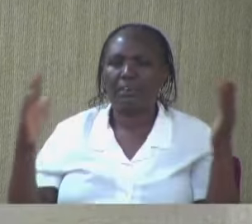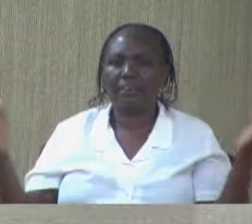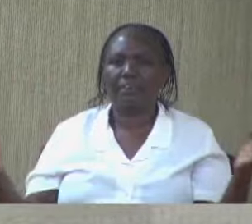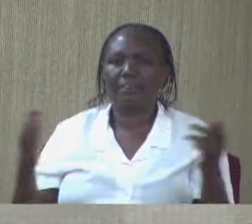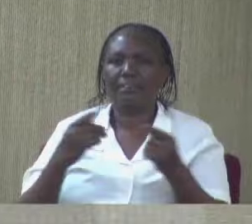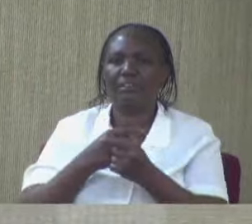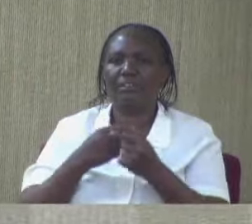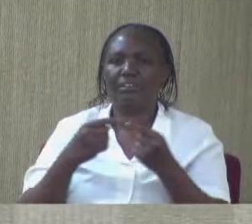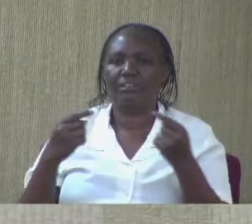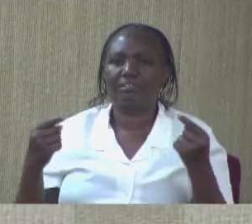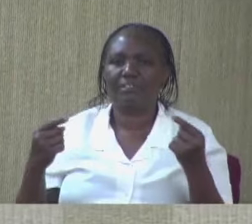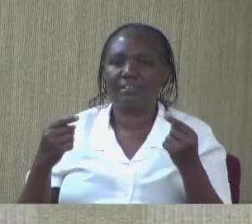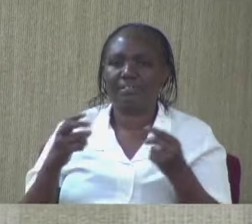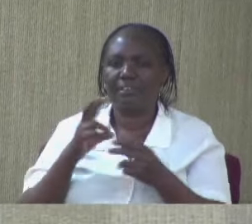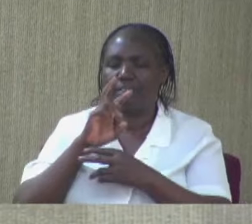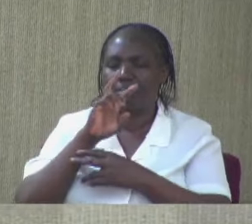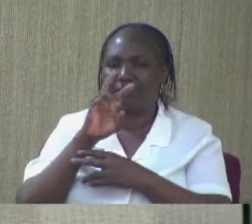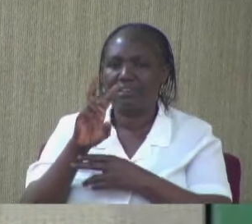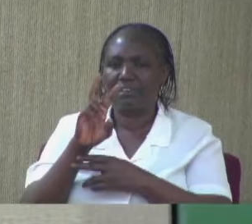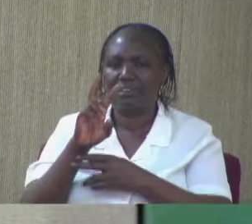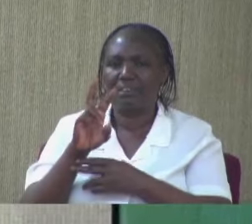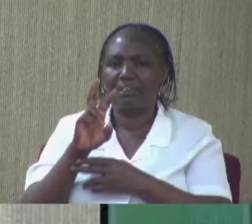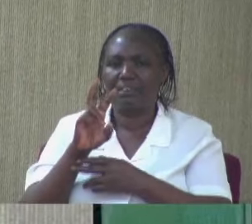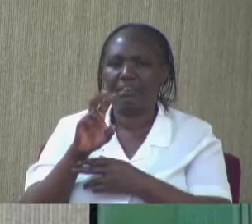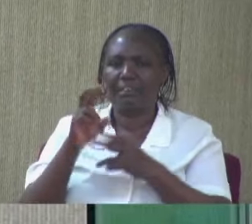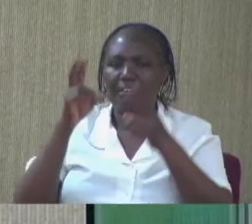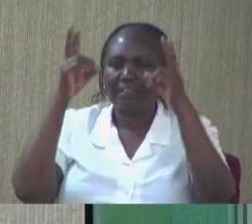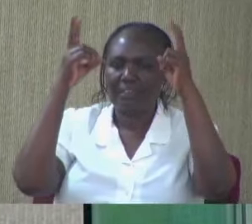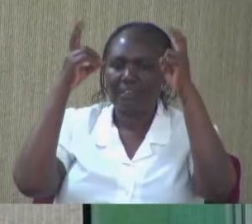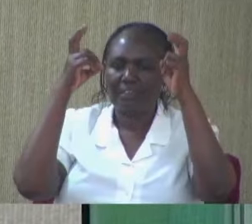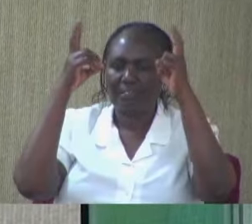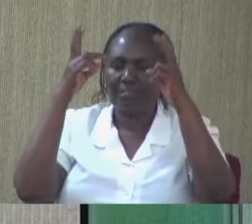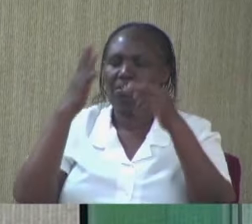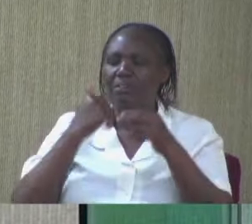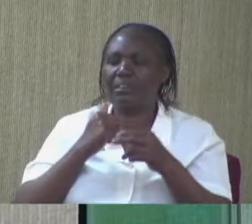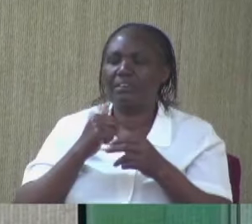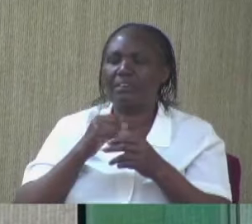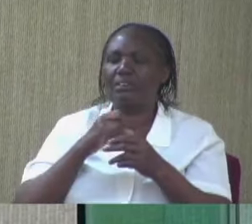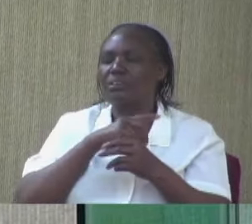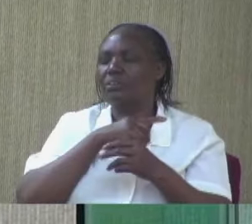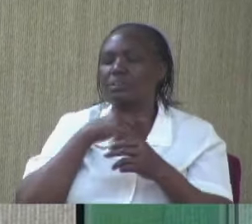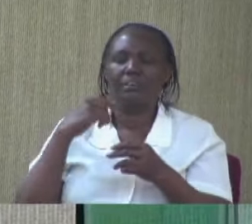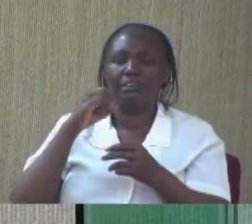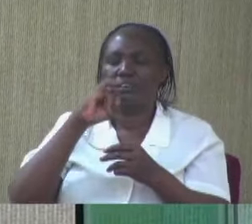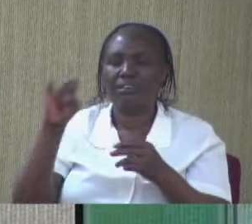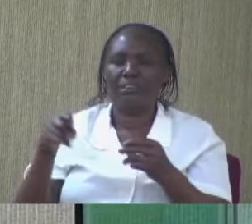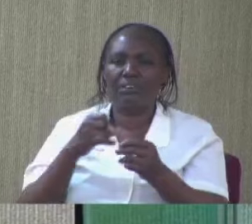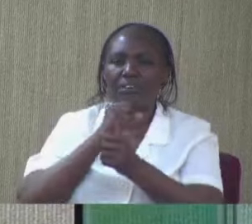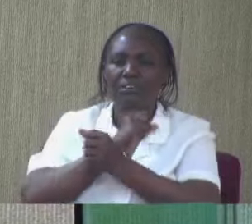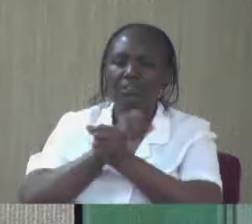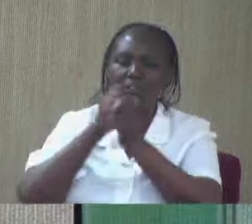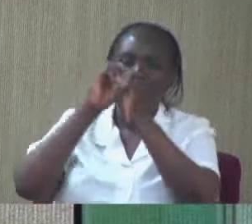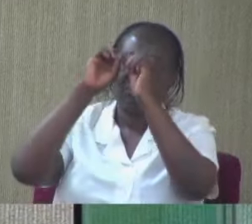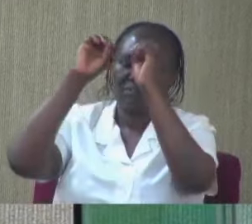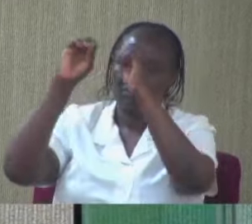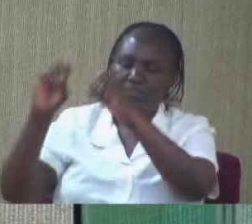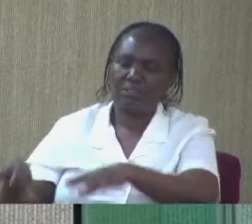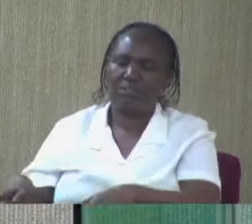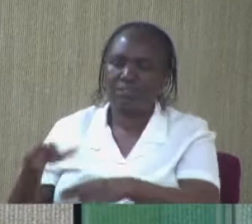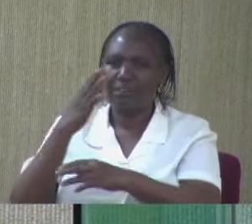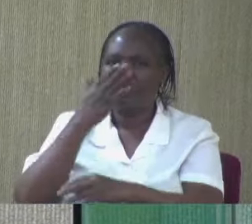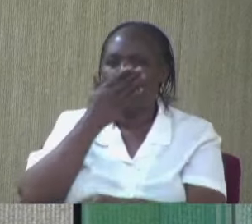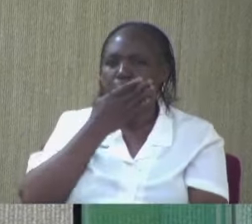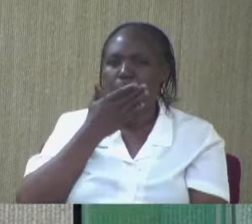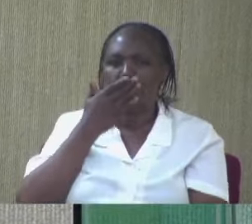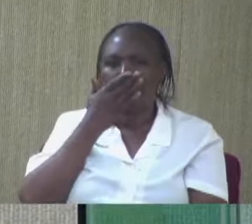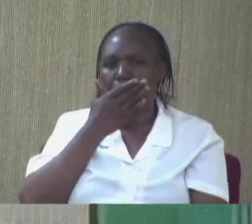We have seen the devil wanted to kill John, and he was thrown in boiling oil. And